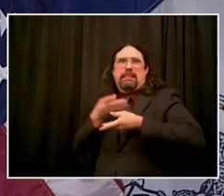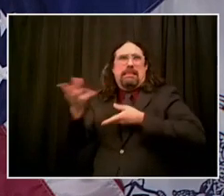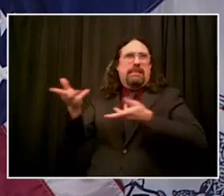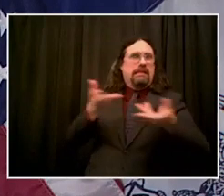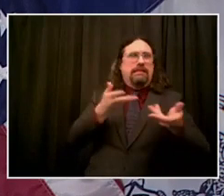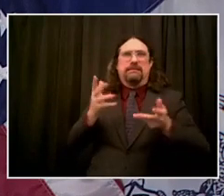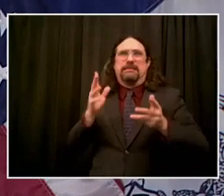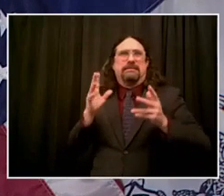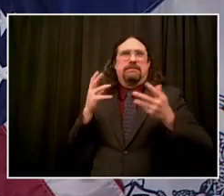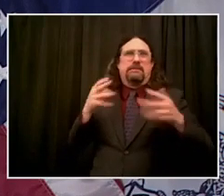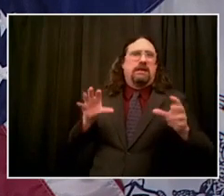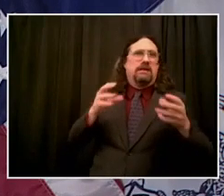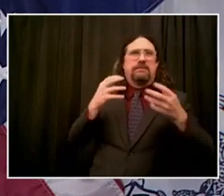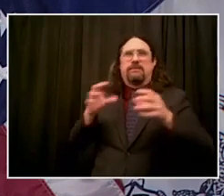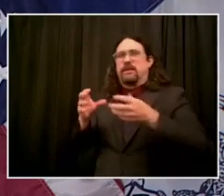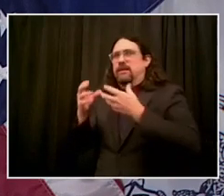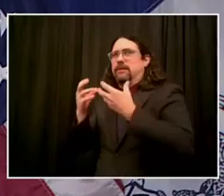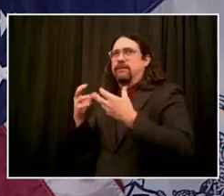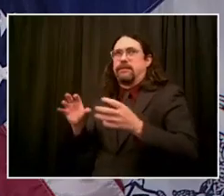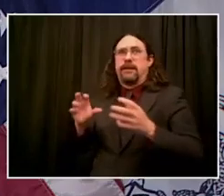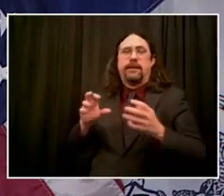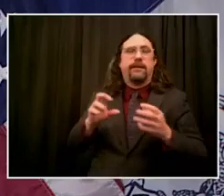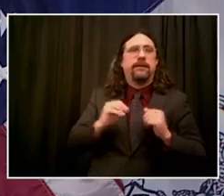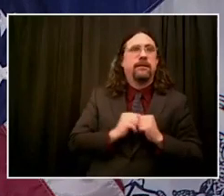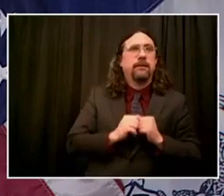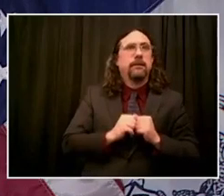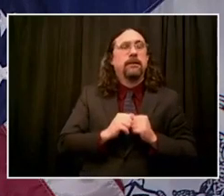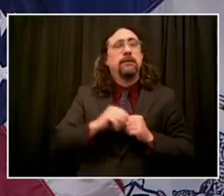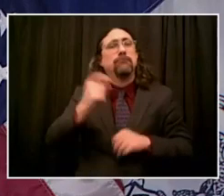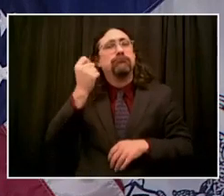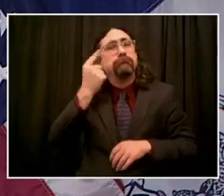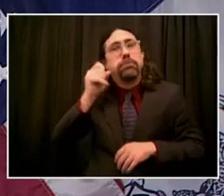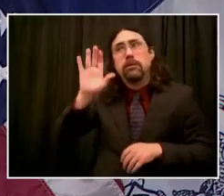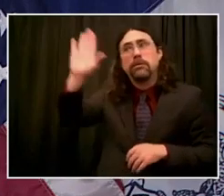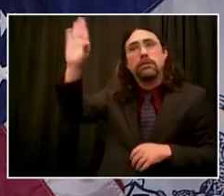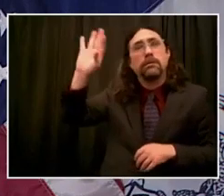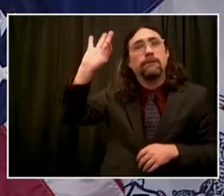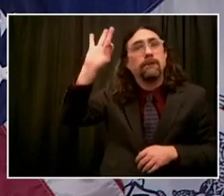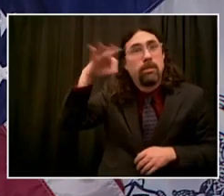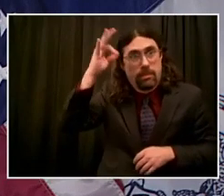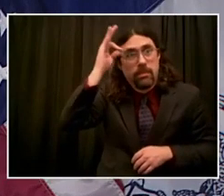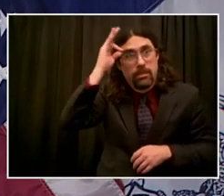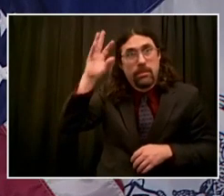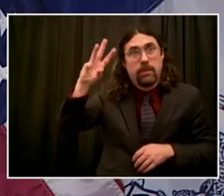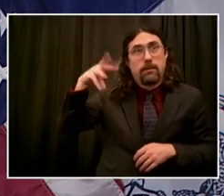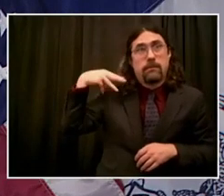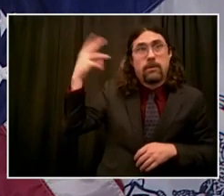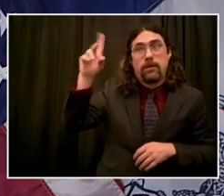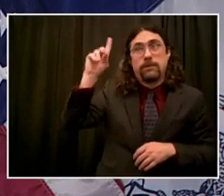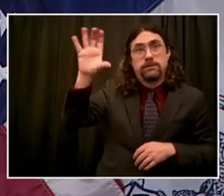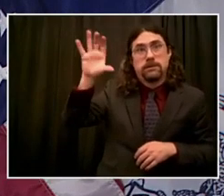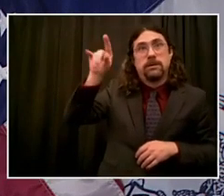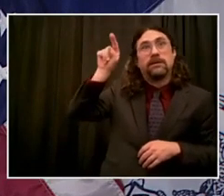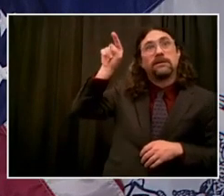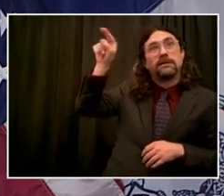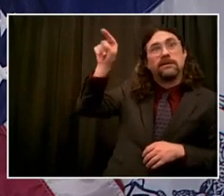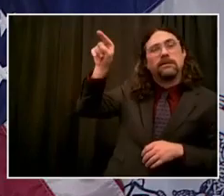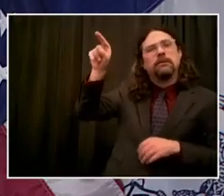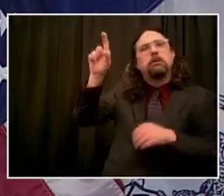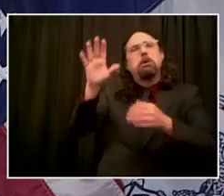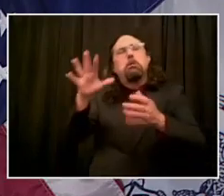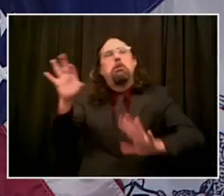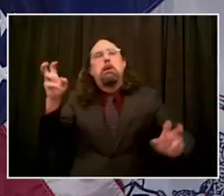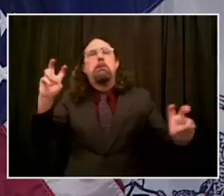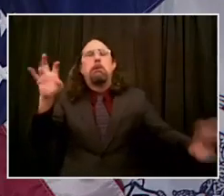state. Clearly, the cleaning initiative proved that something very different could happen in terms of cleanliness. Now we've got to do